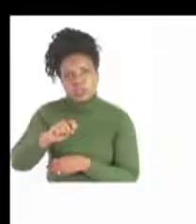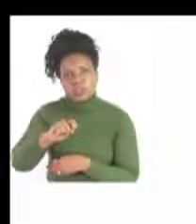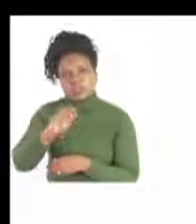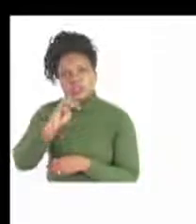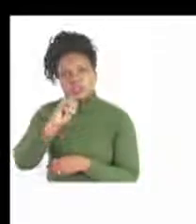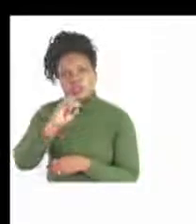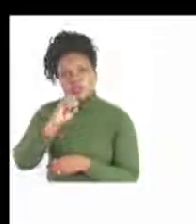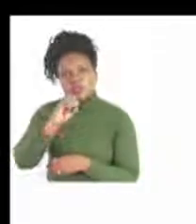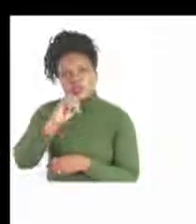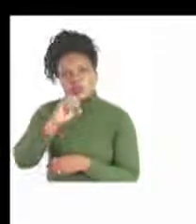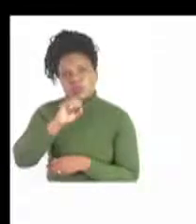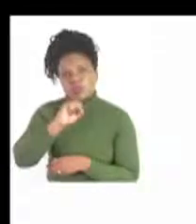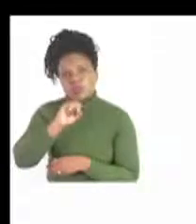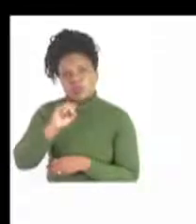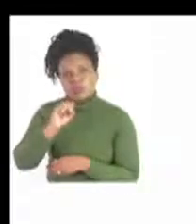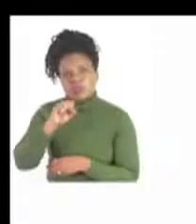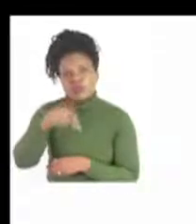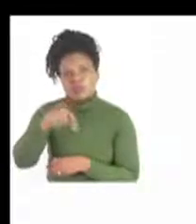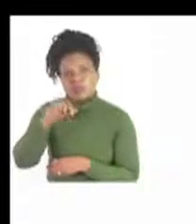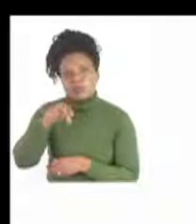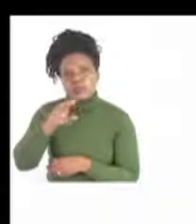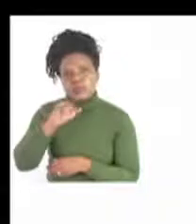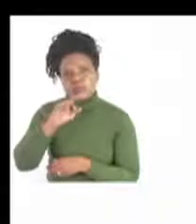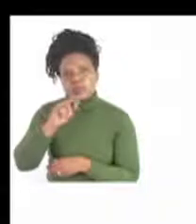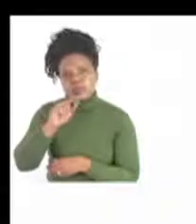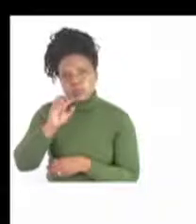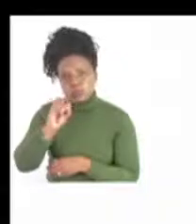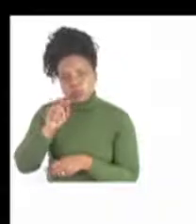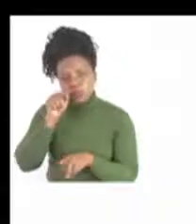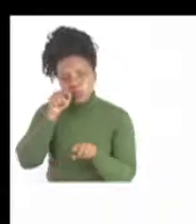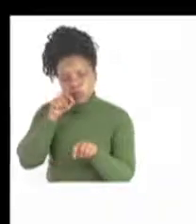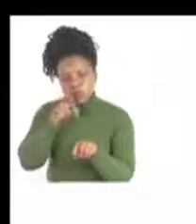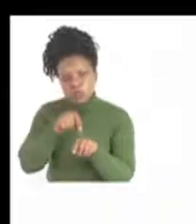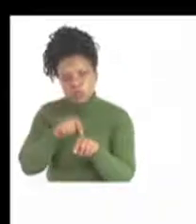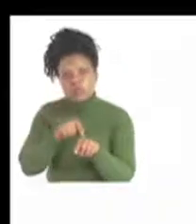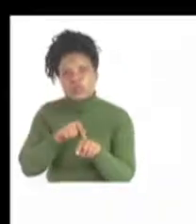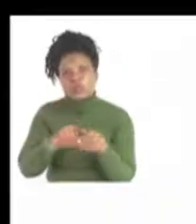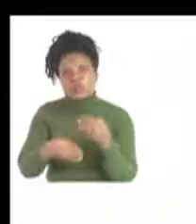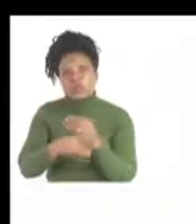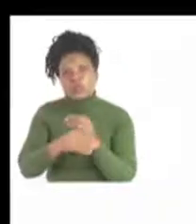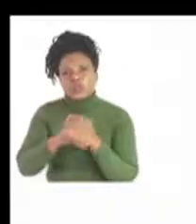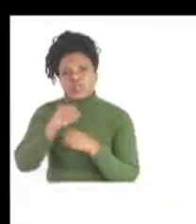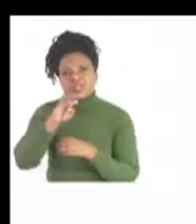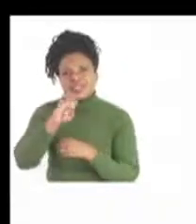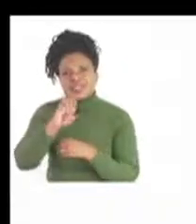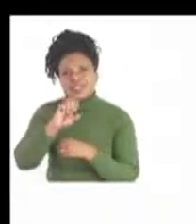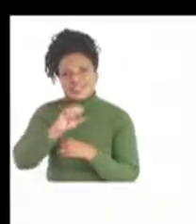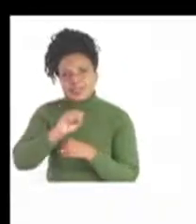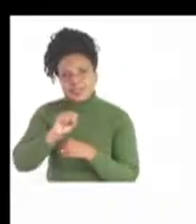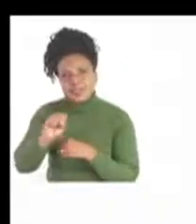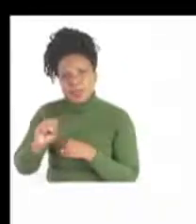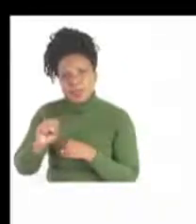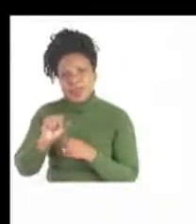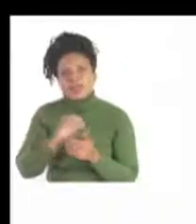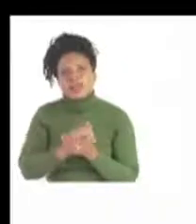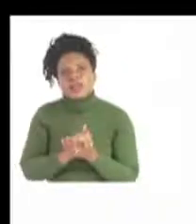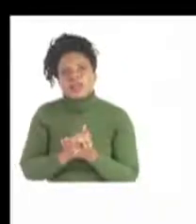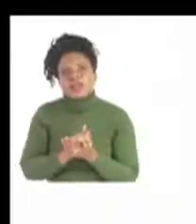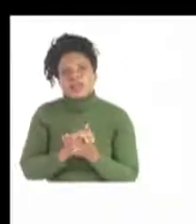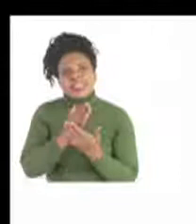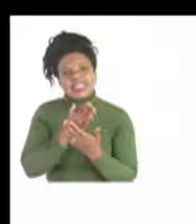ES. For example, buffalo, it's buffaloes with an S or buffaloes